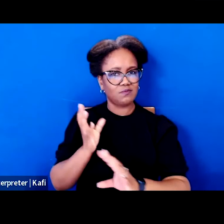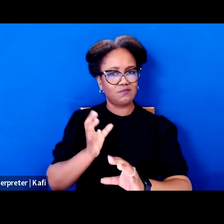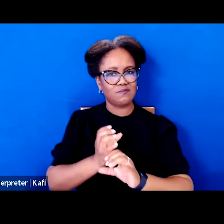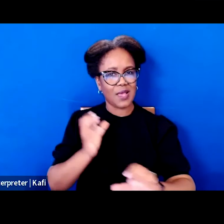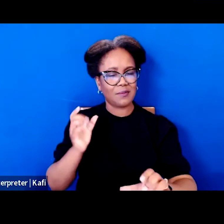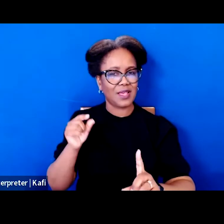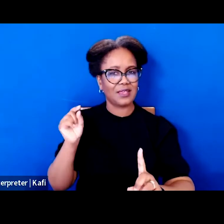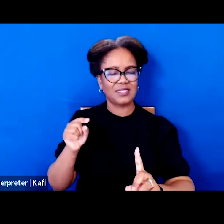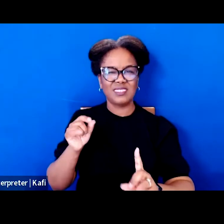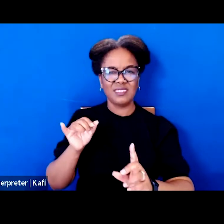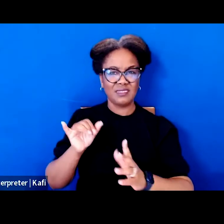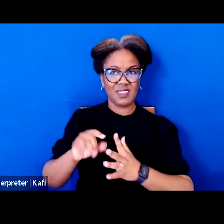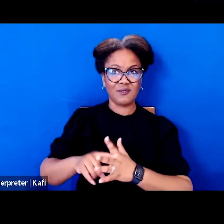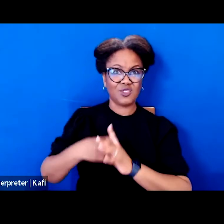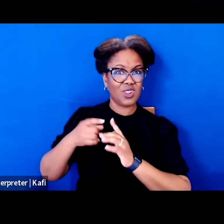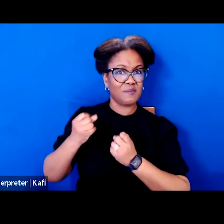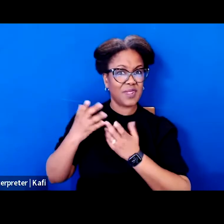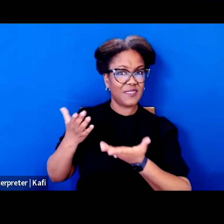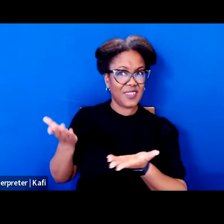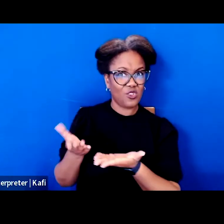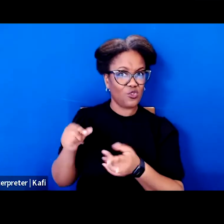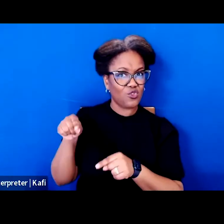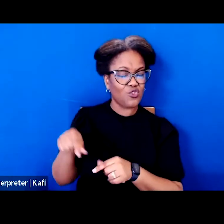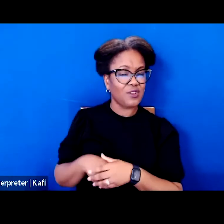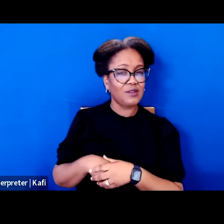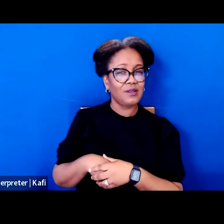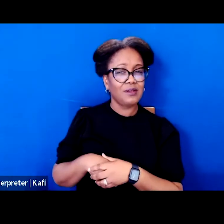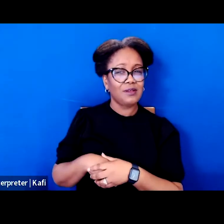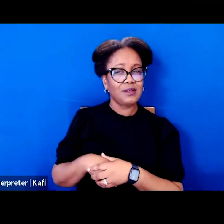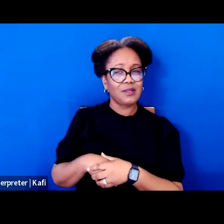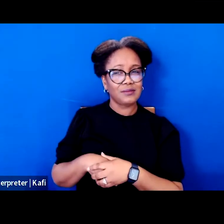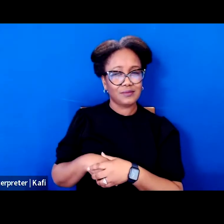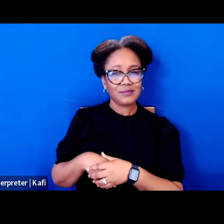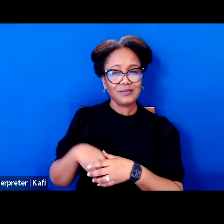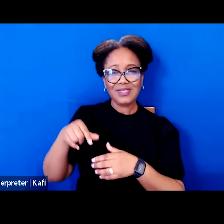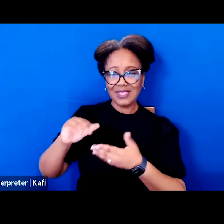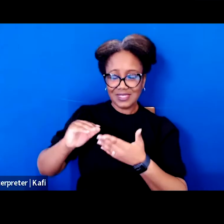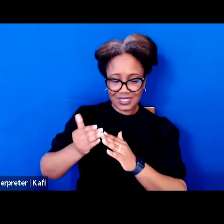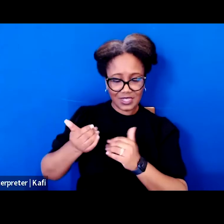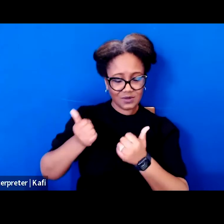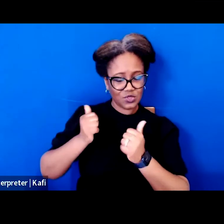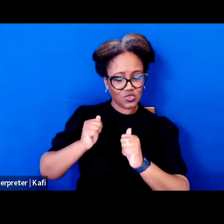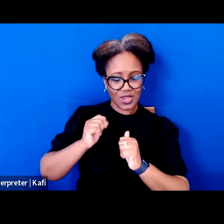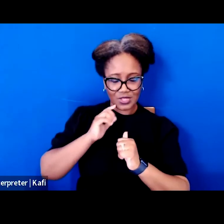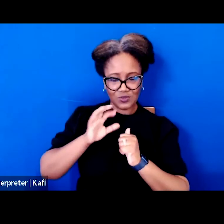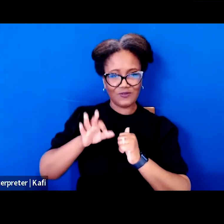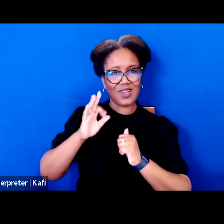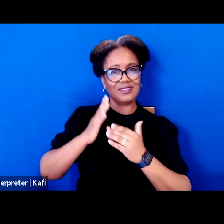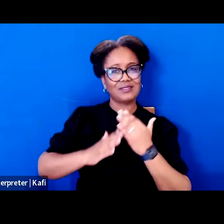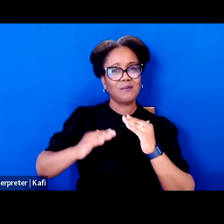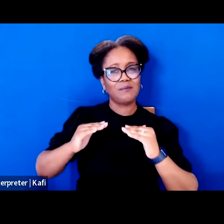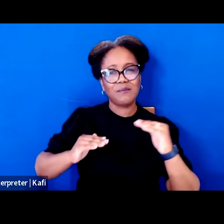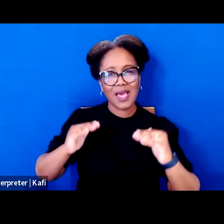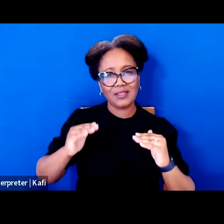of wealth that was started, certainly, of course, with the genocide of Indigenous people and